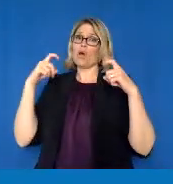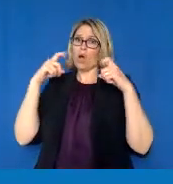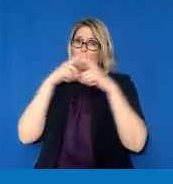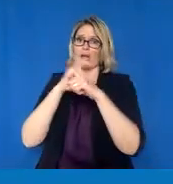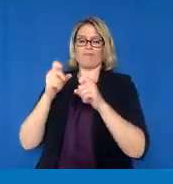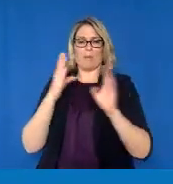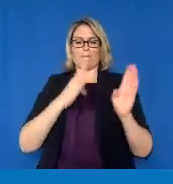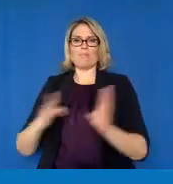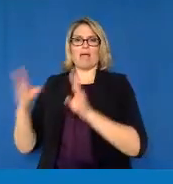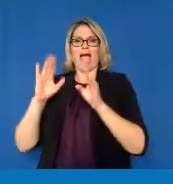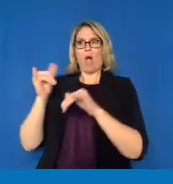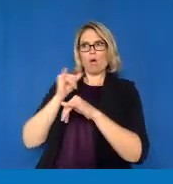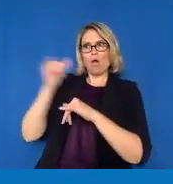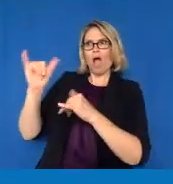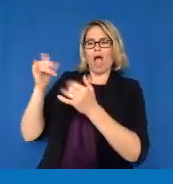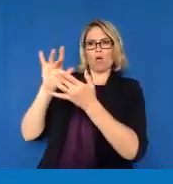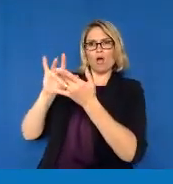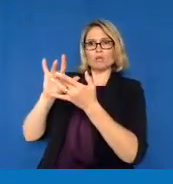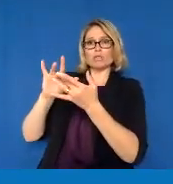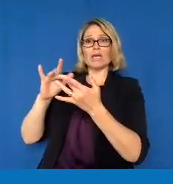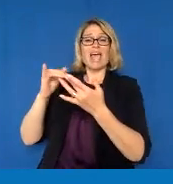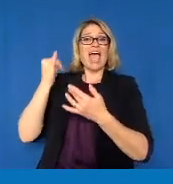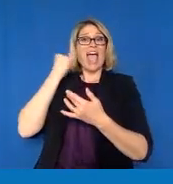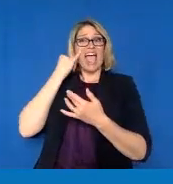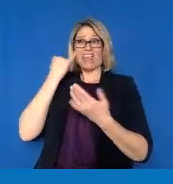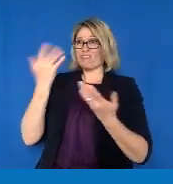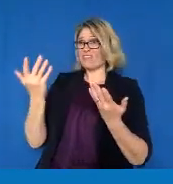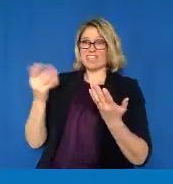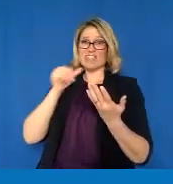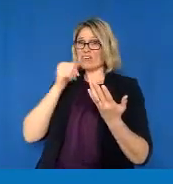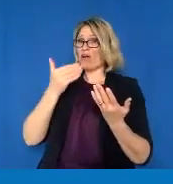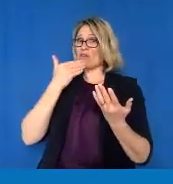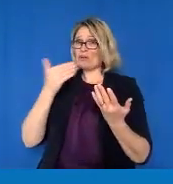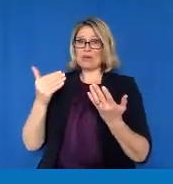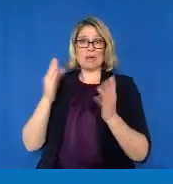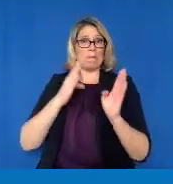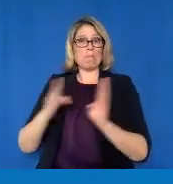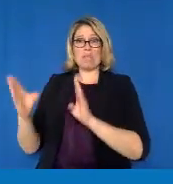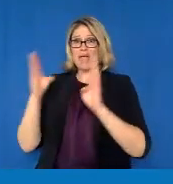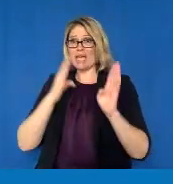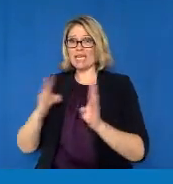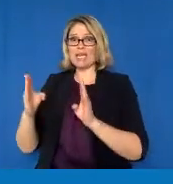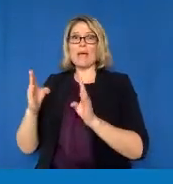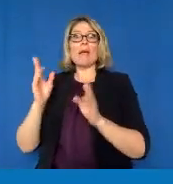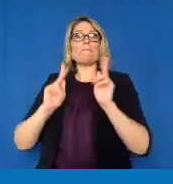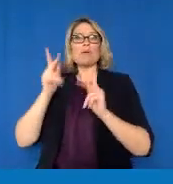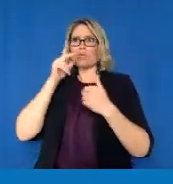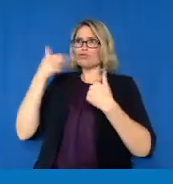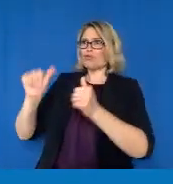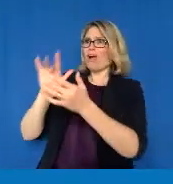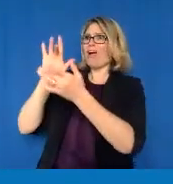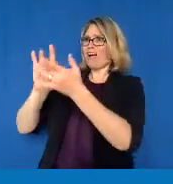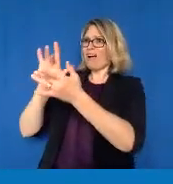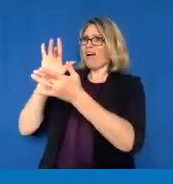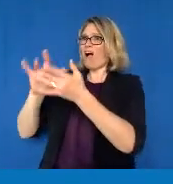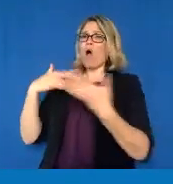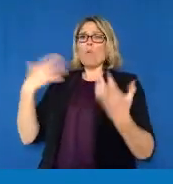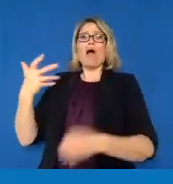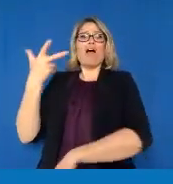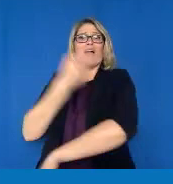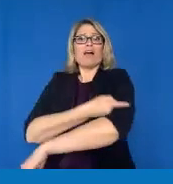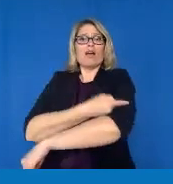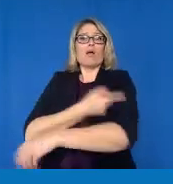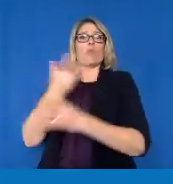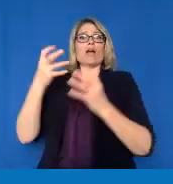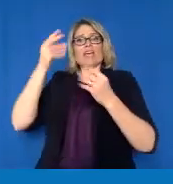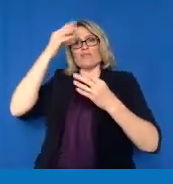planning. If it's not well done, it means that a lot of people will be trying to get in touch to get their vaccine or information all at the same